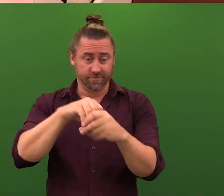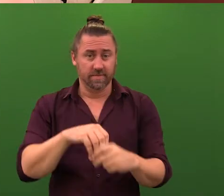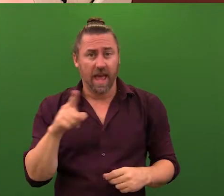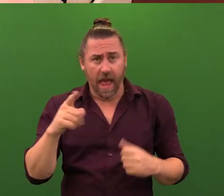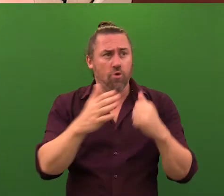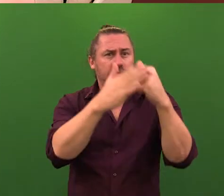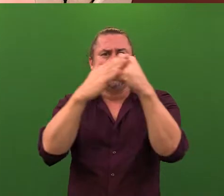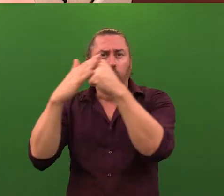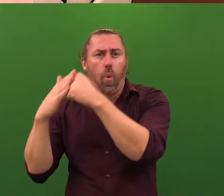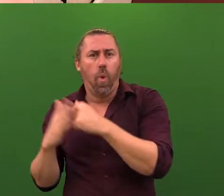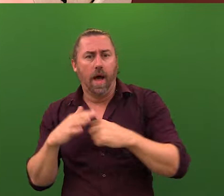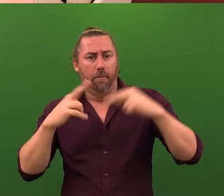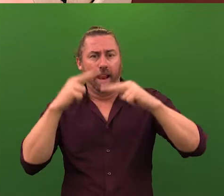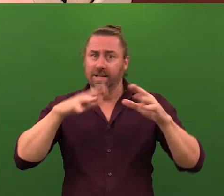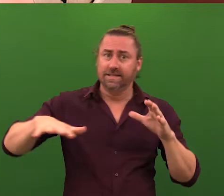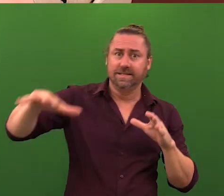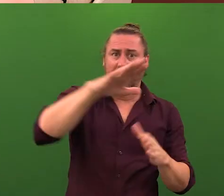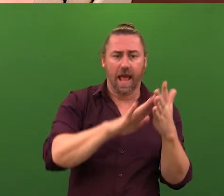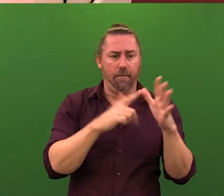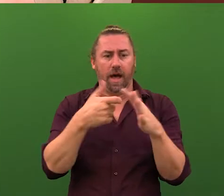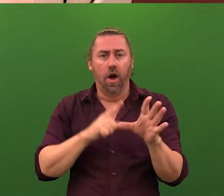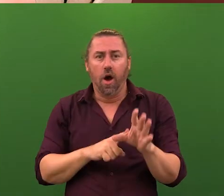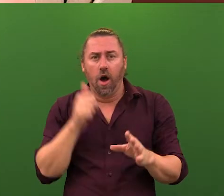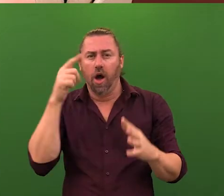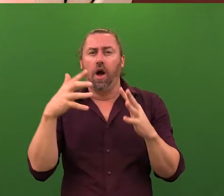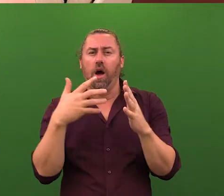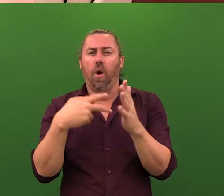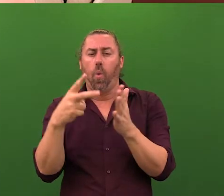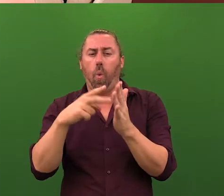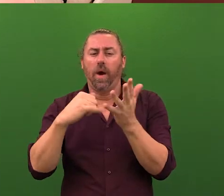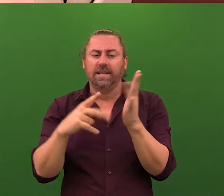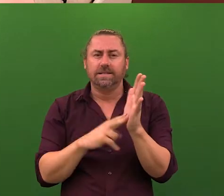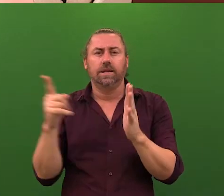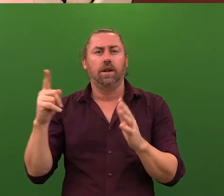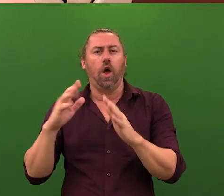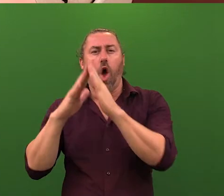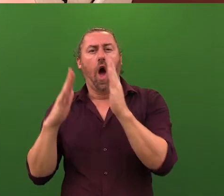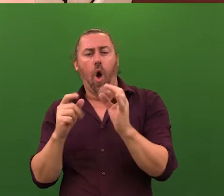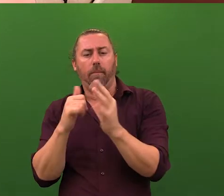of, and restored a lot of the buildings around the Mackay region, out at Walkerston and Homebush.